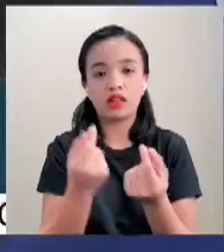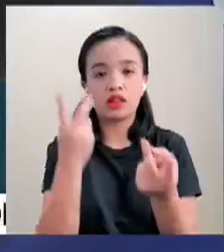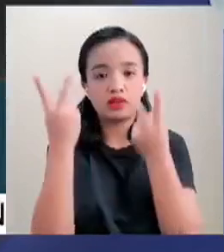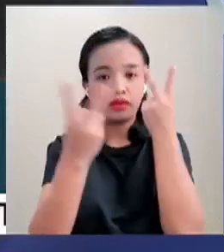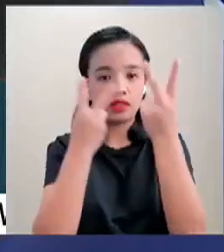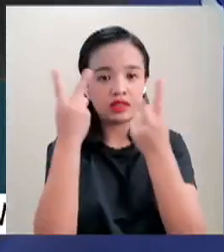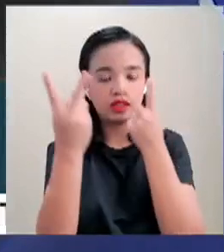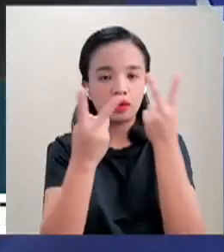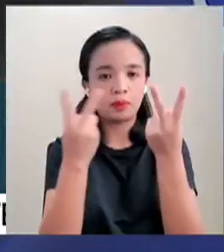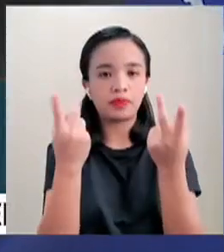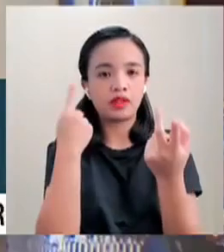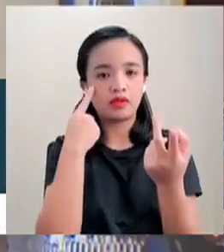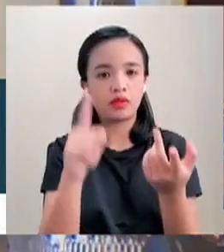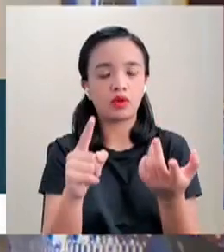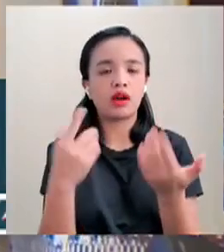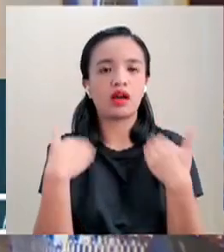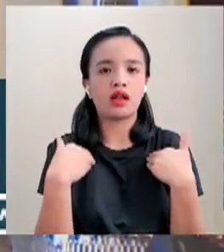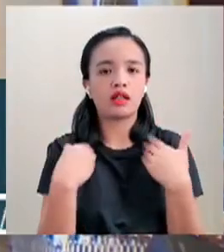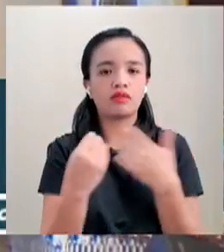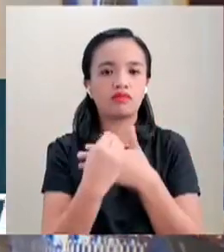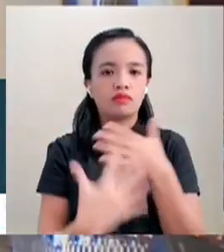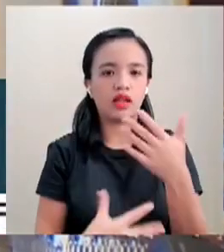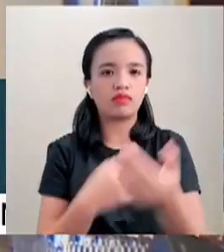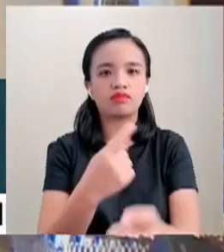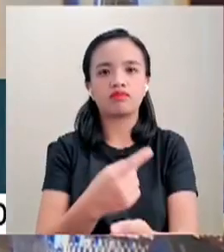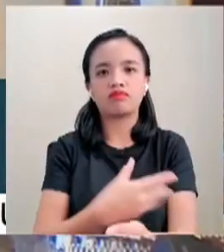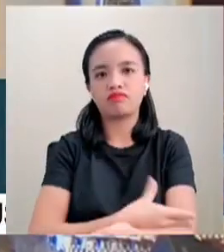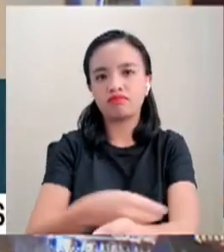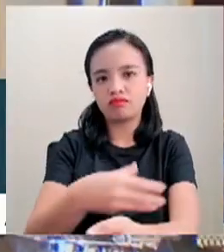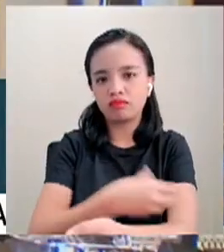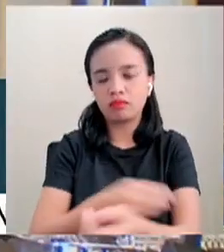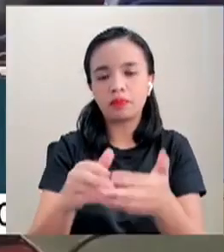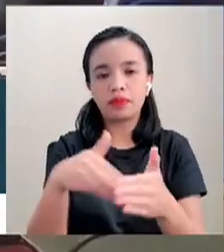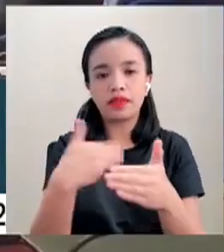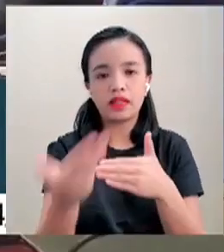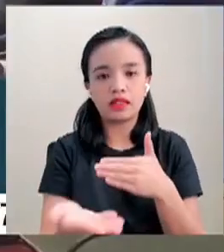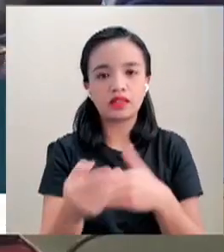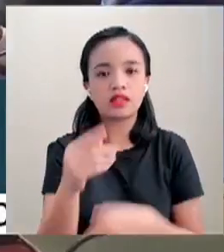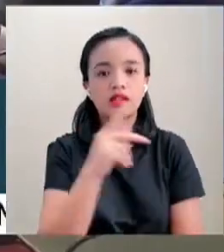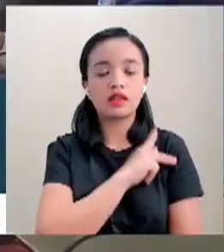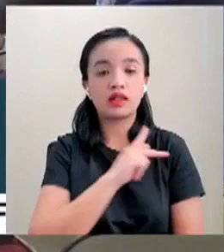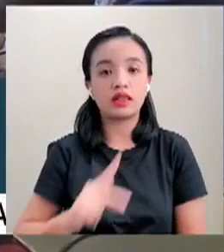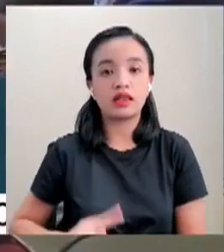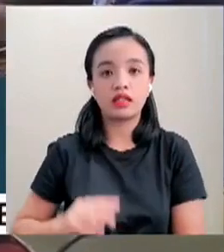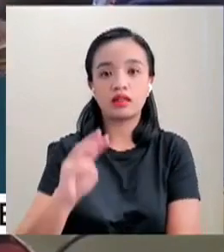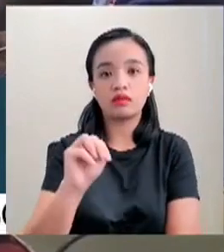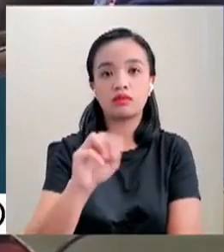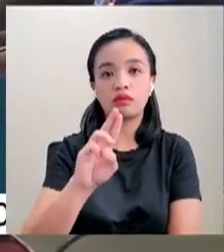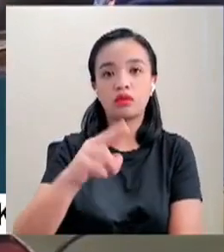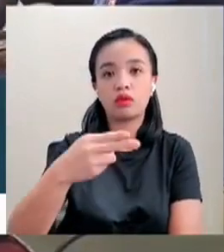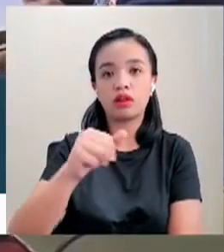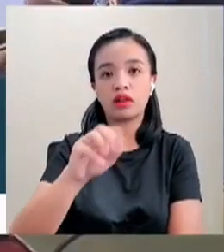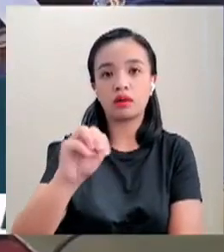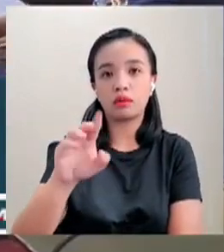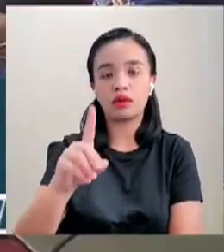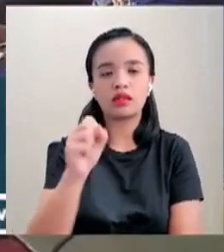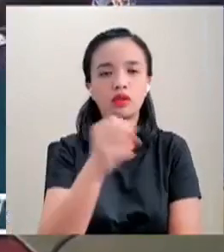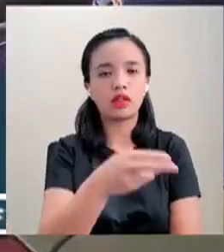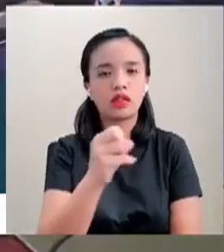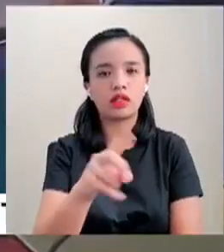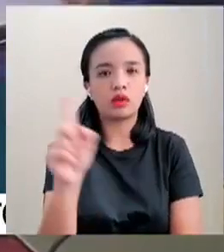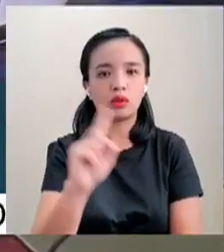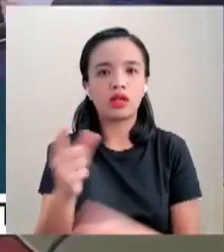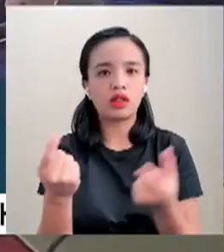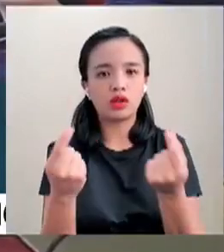blood drives at area clinics, Morocco's King Mohammed VI ordered the nation's armed forces to mobilize search and rescue teams.